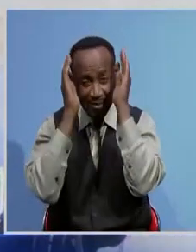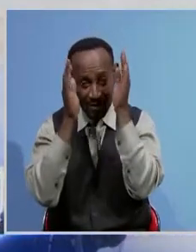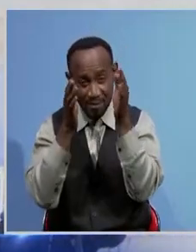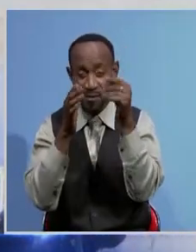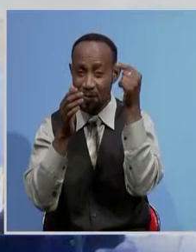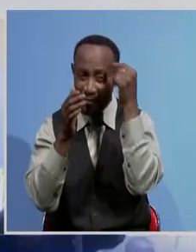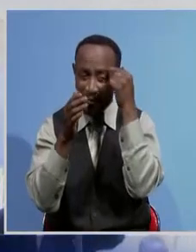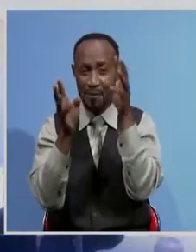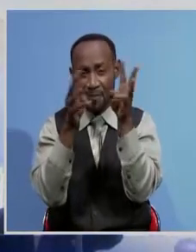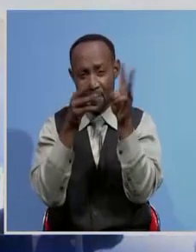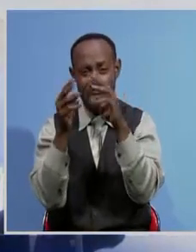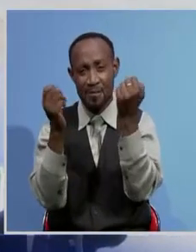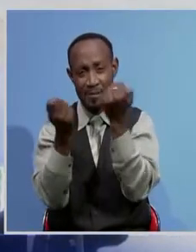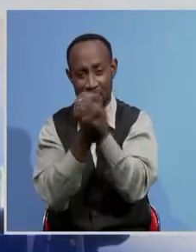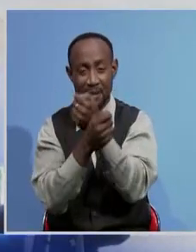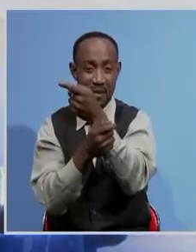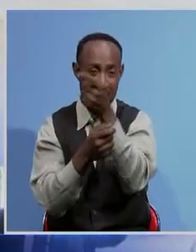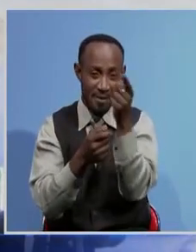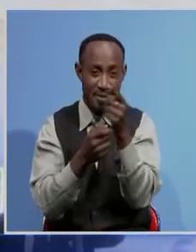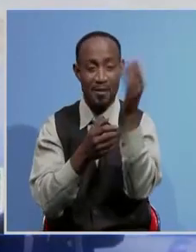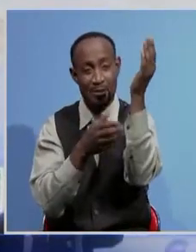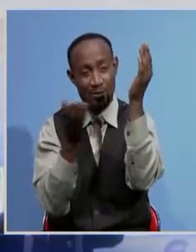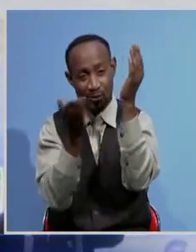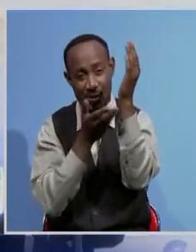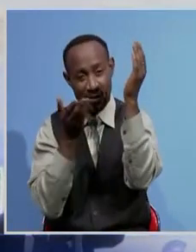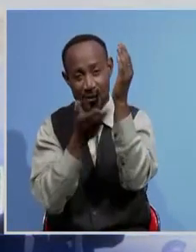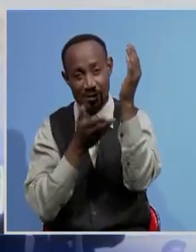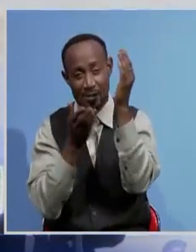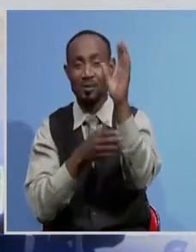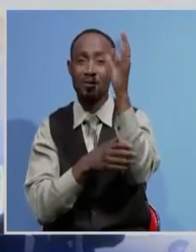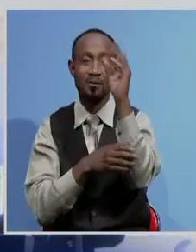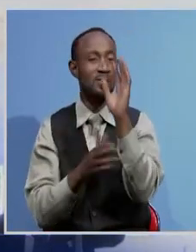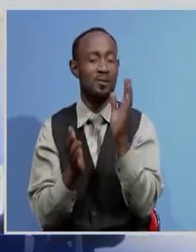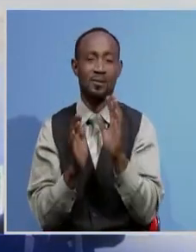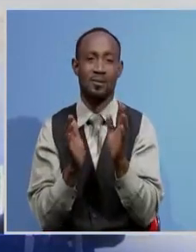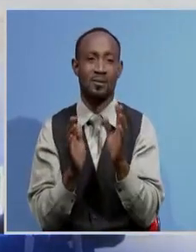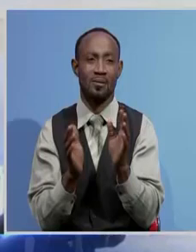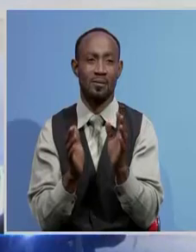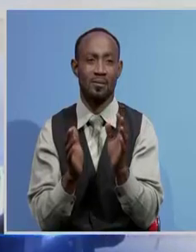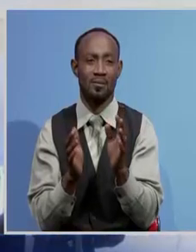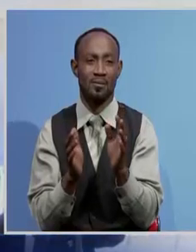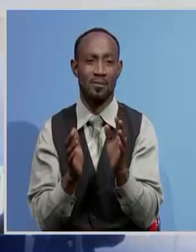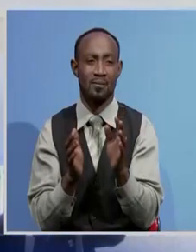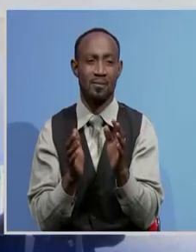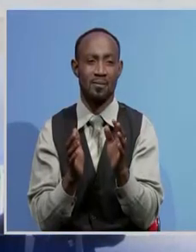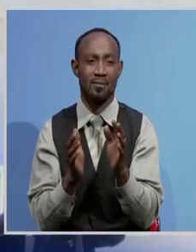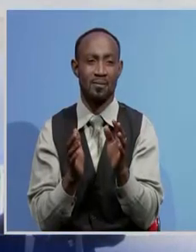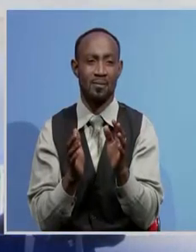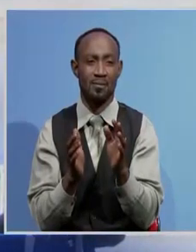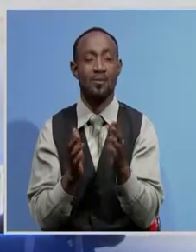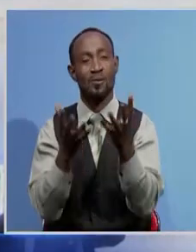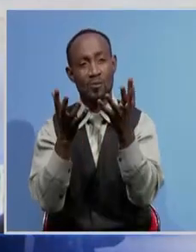issues of climate change, among them deforestation. In Zambia, Environmental Management Authority, to see